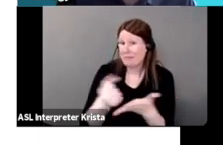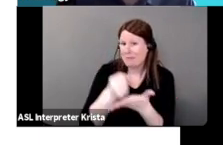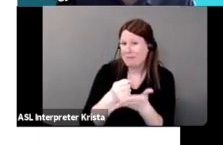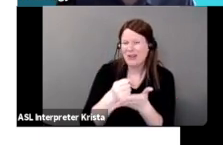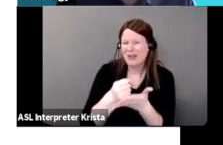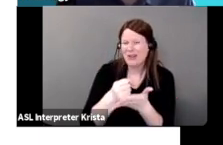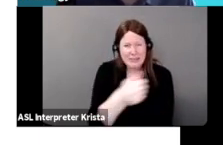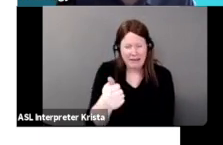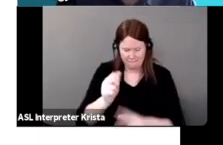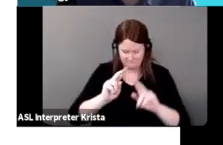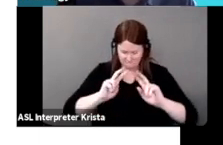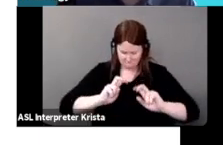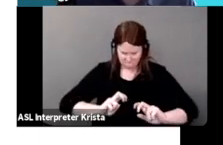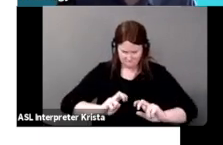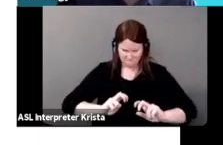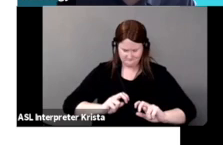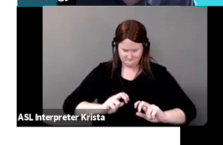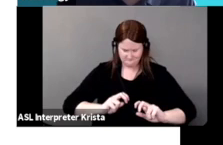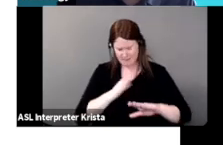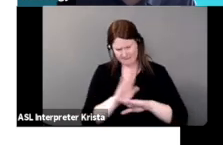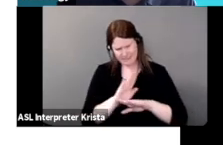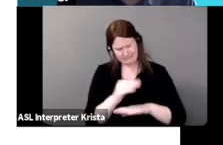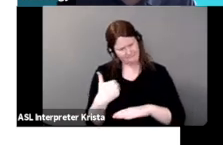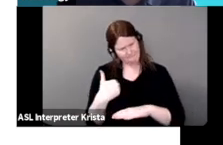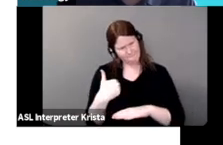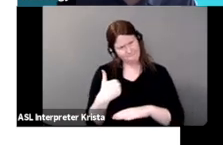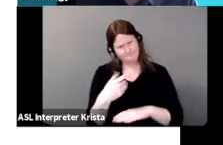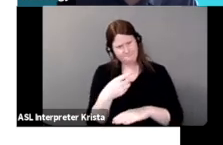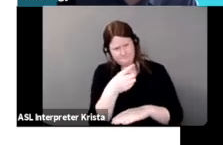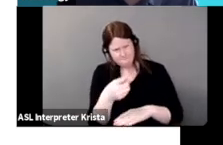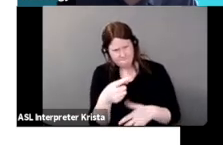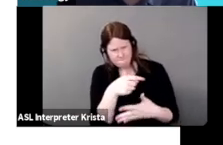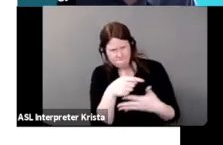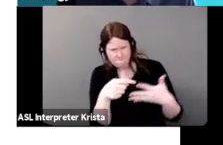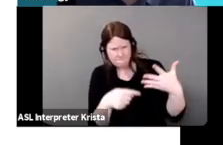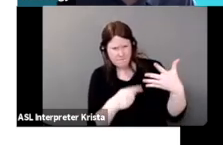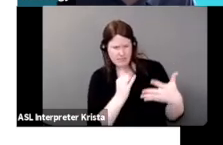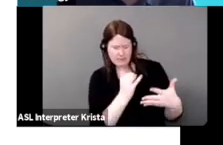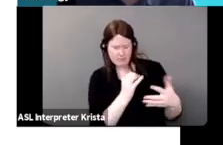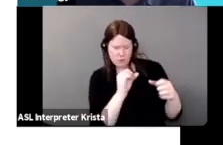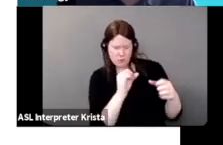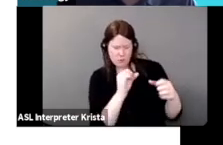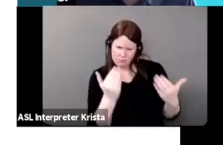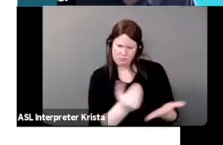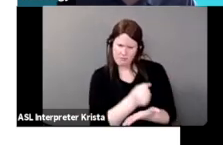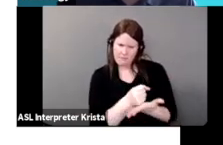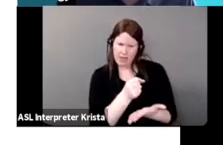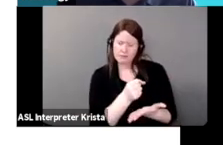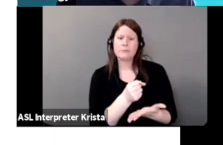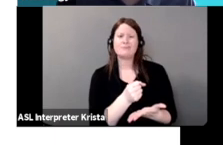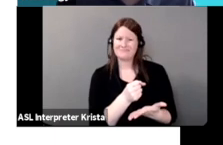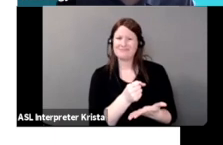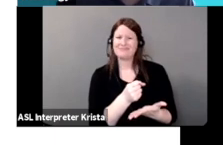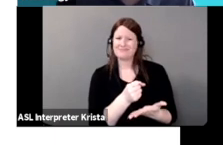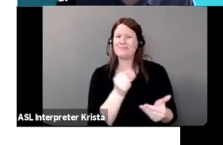yourself and within your business and see if any of these sorts of things, processes and methods are